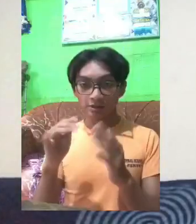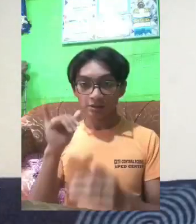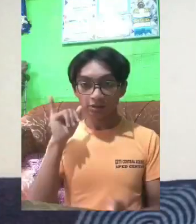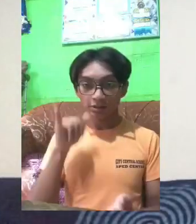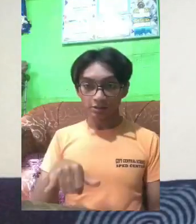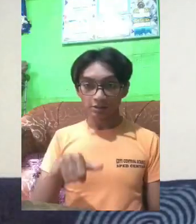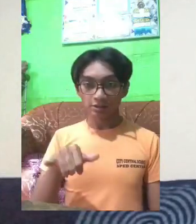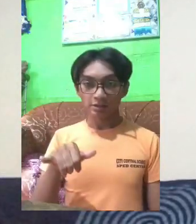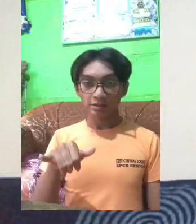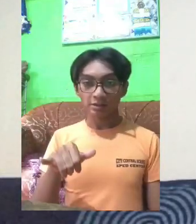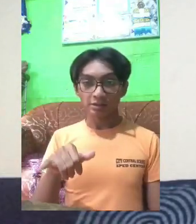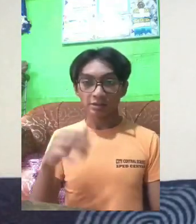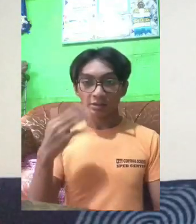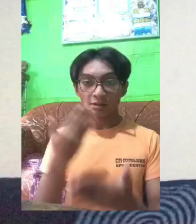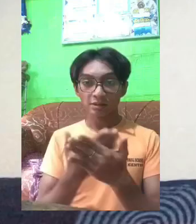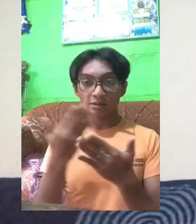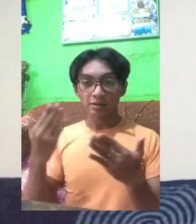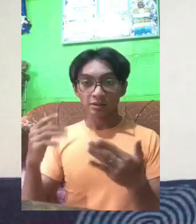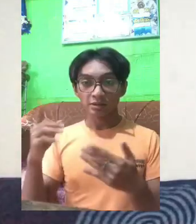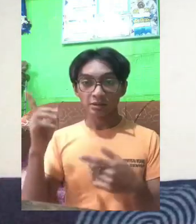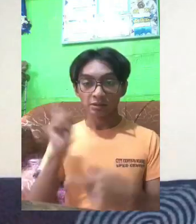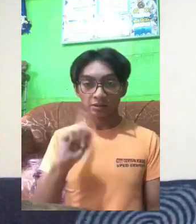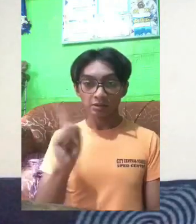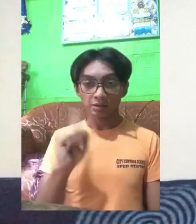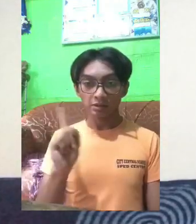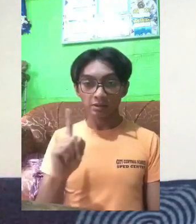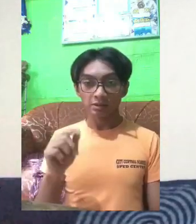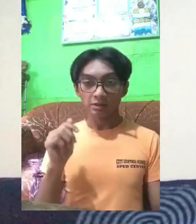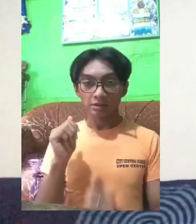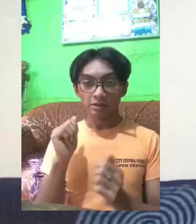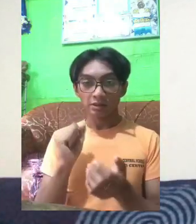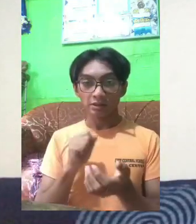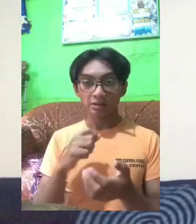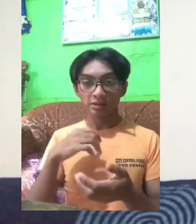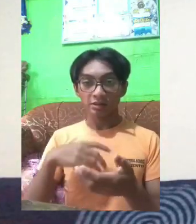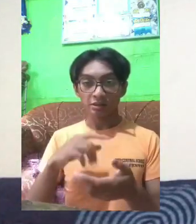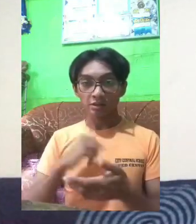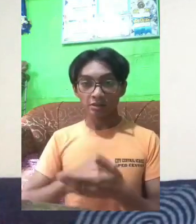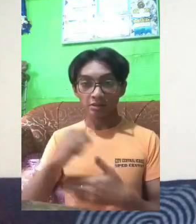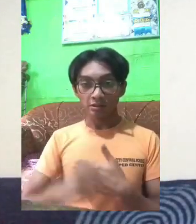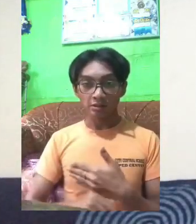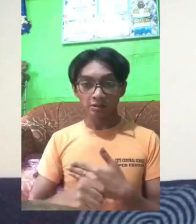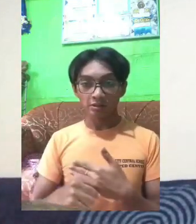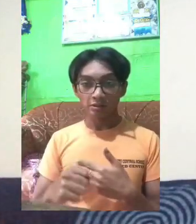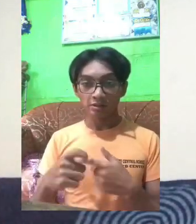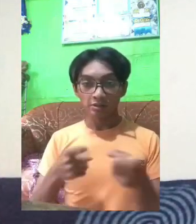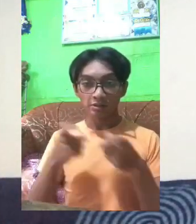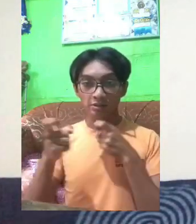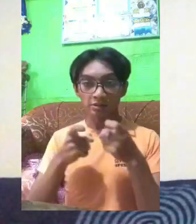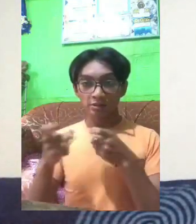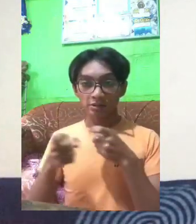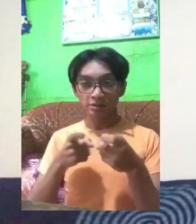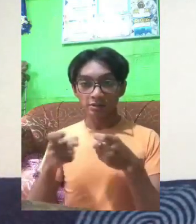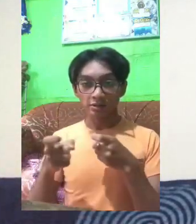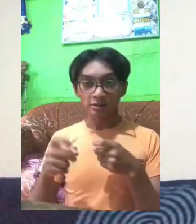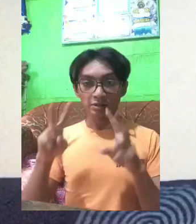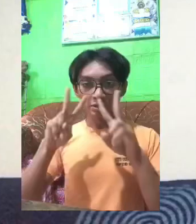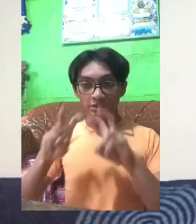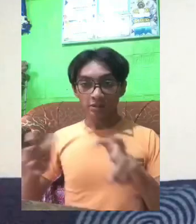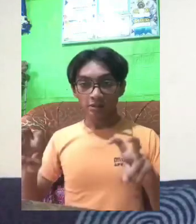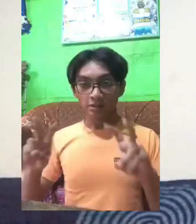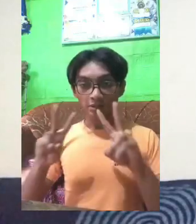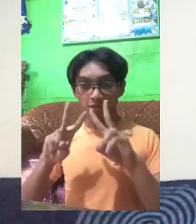Definition of terms. This section defines the important words of terms used in the story. The goal is to help readers understand what